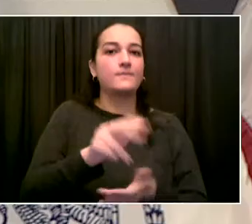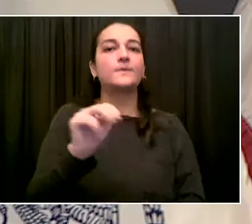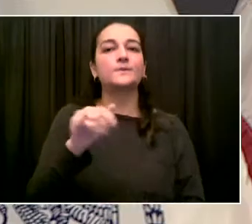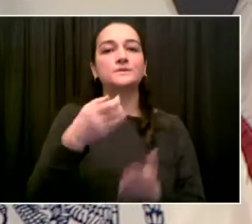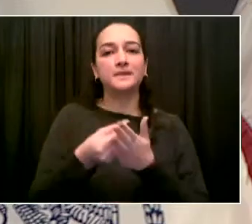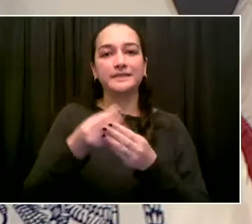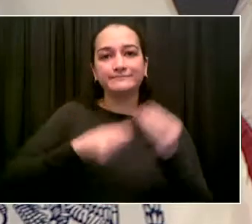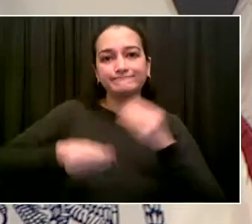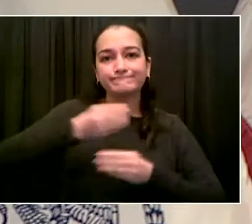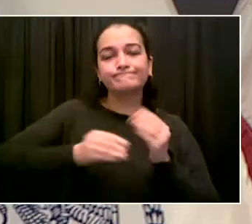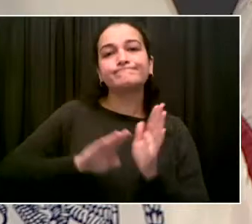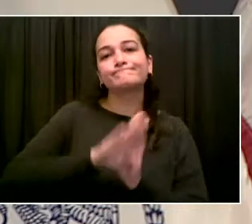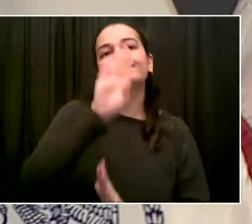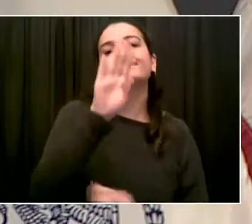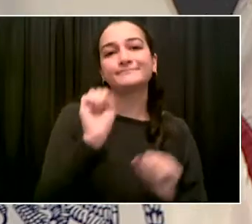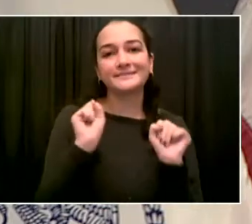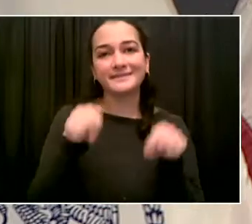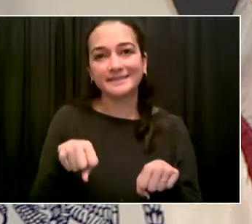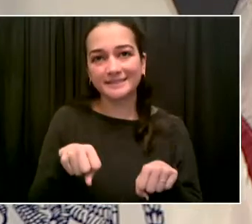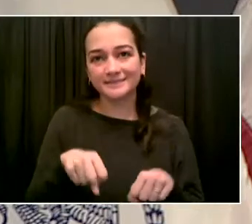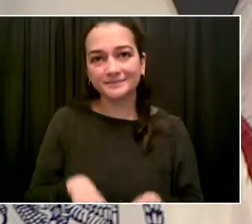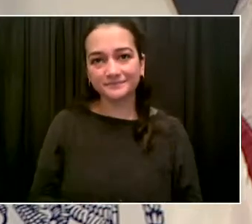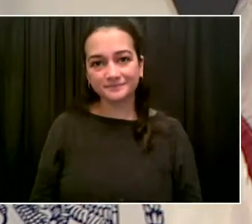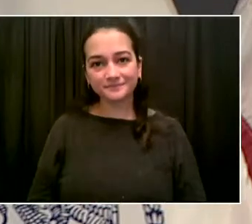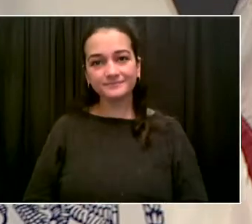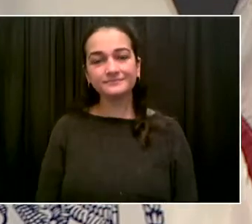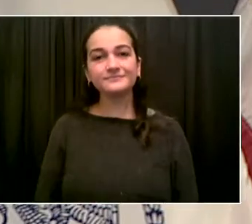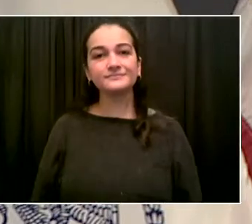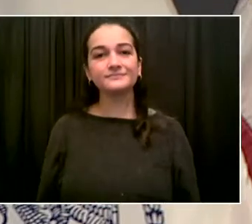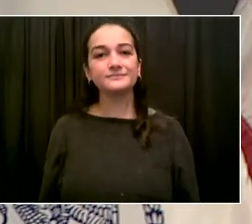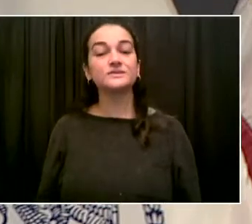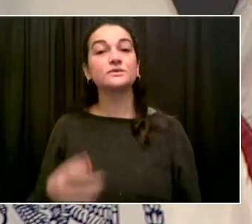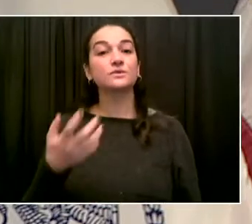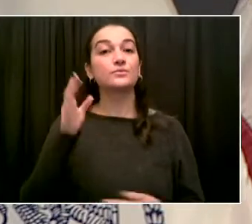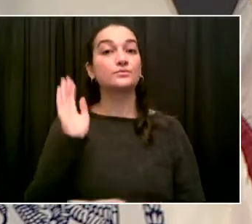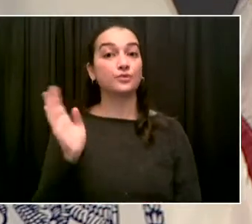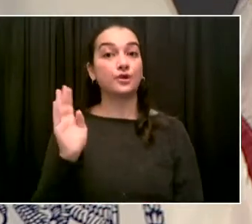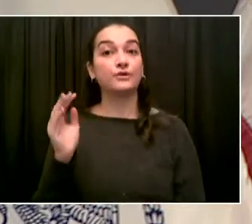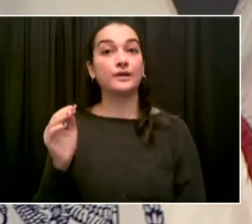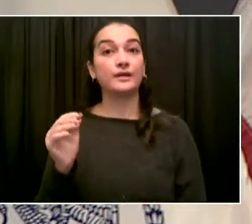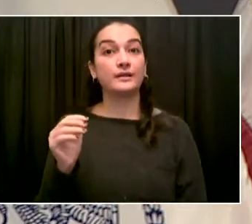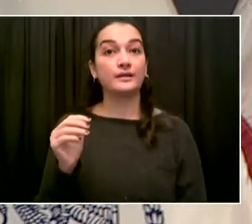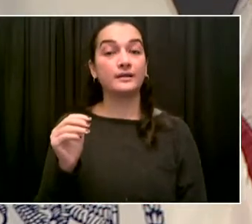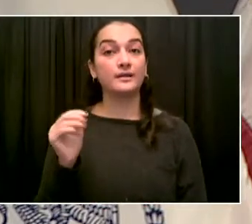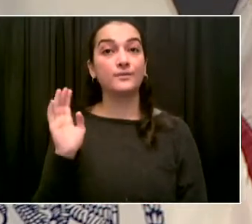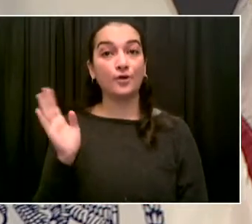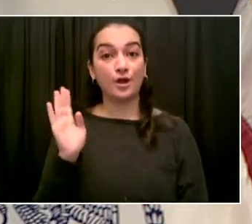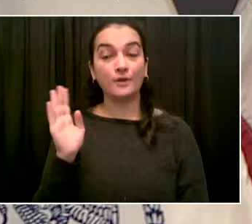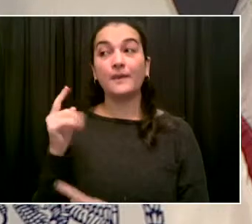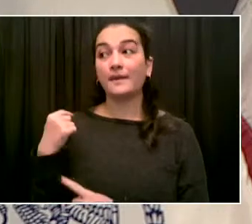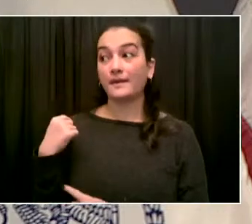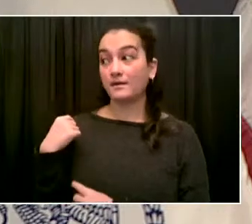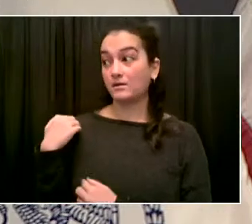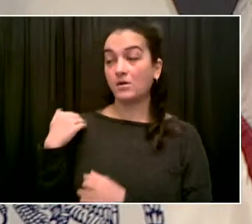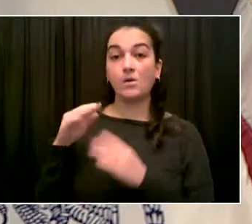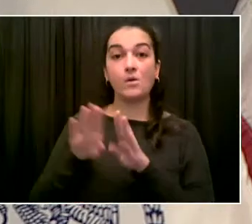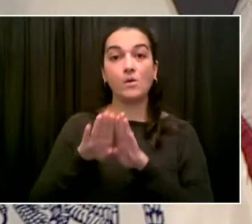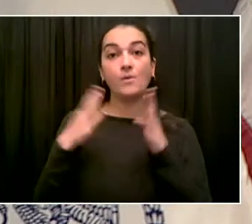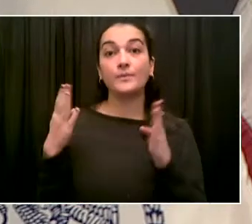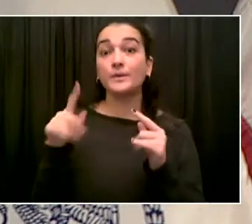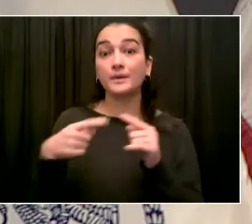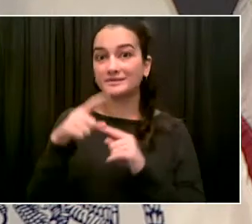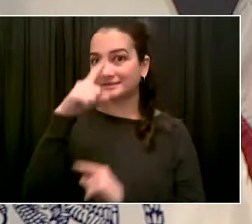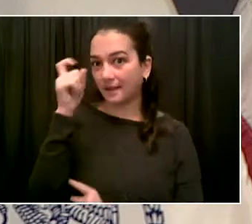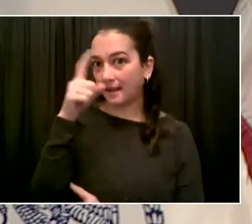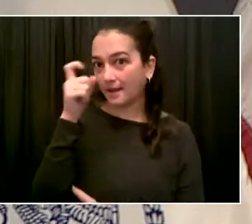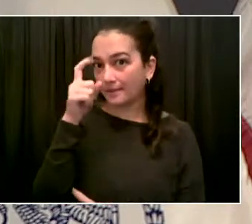million people have been to Broadway shows already in just the last few months. It's unbelievable. Something very big is happening, and